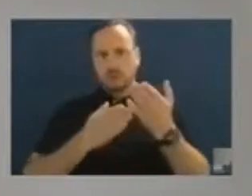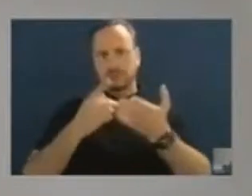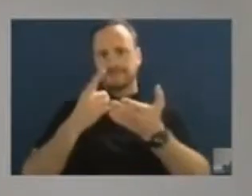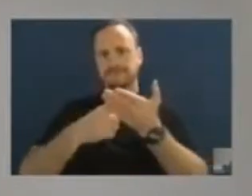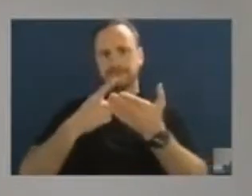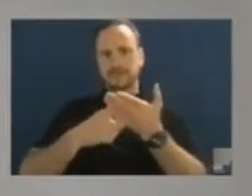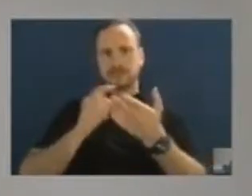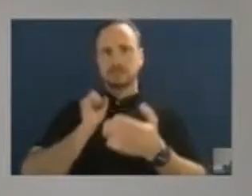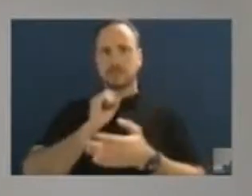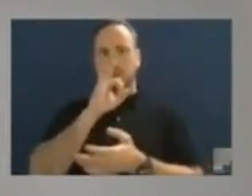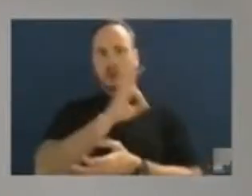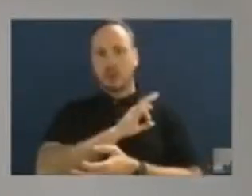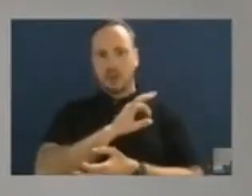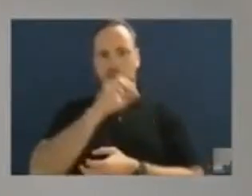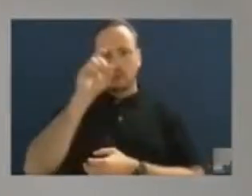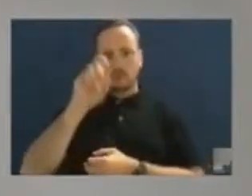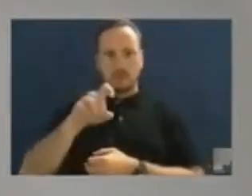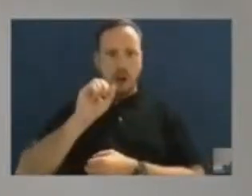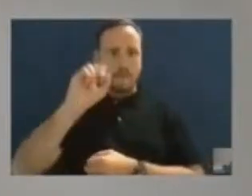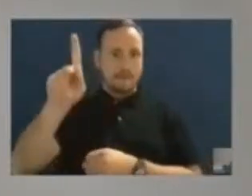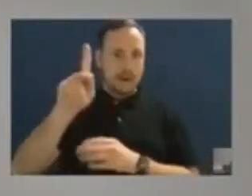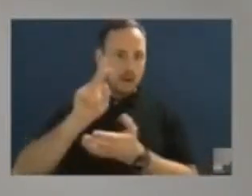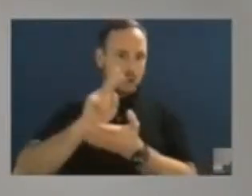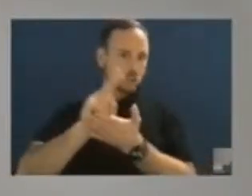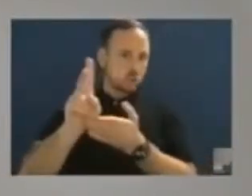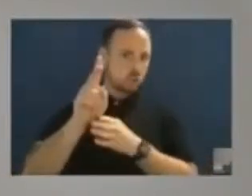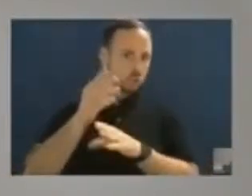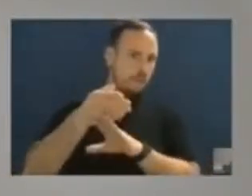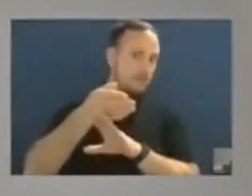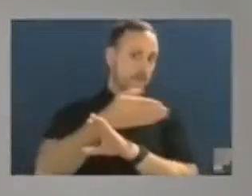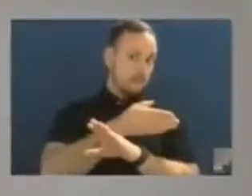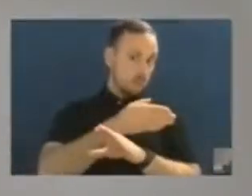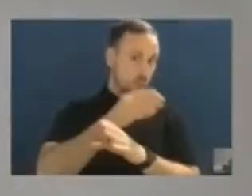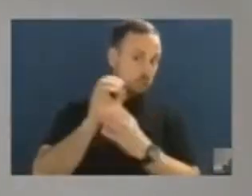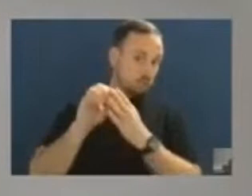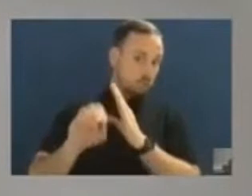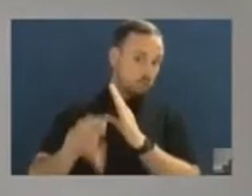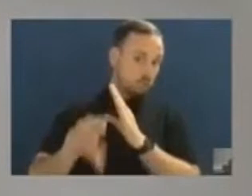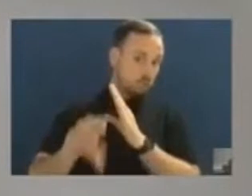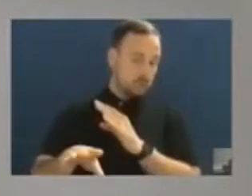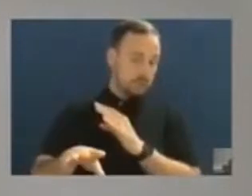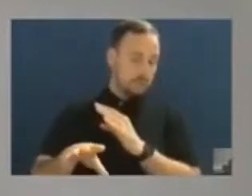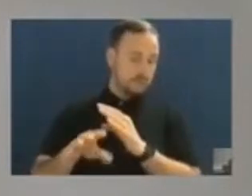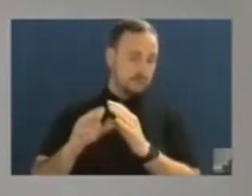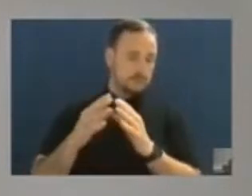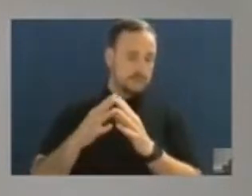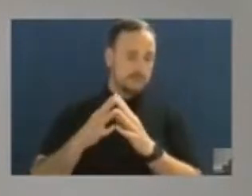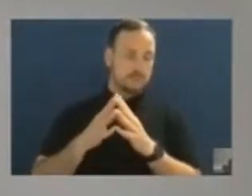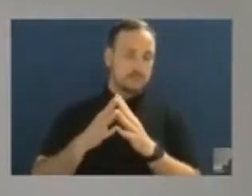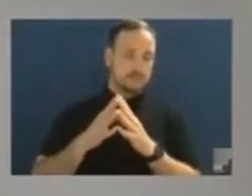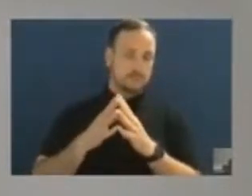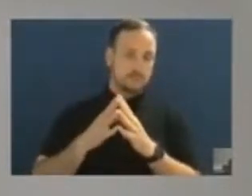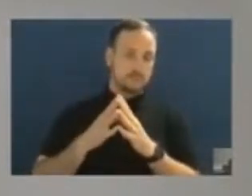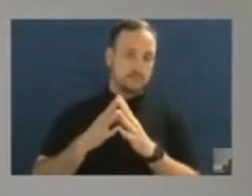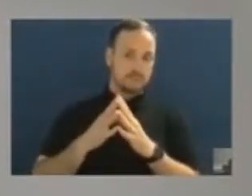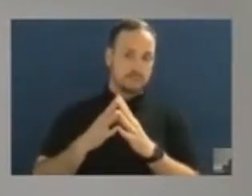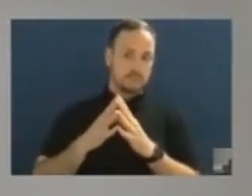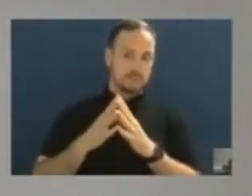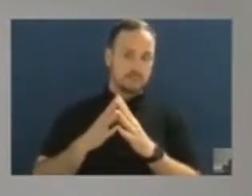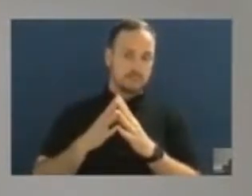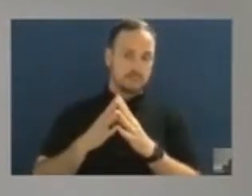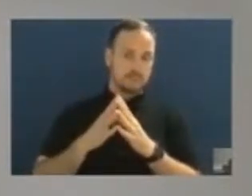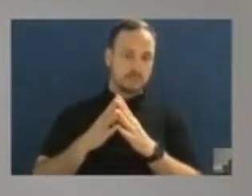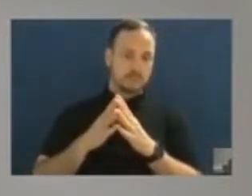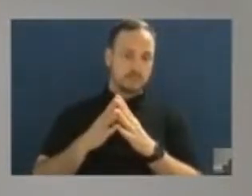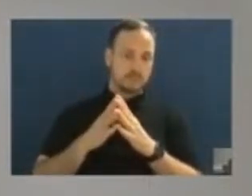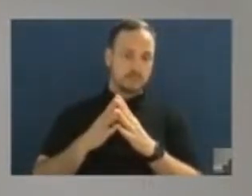than the students report to a school as we reopen the school for in-classroom instruction.